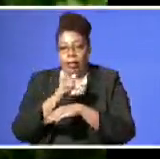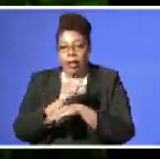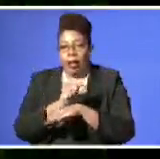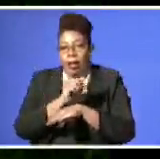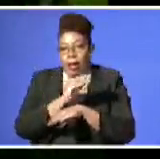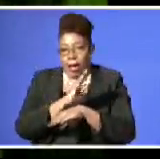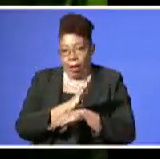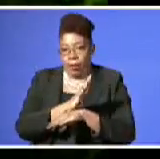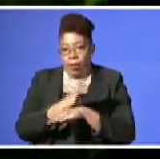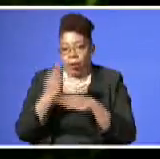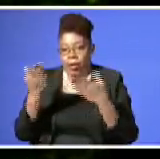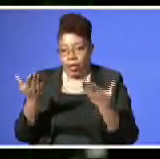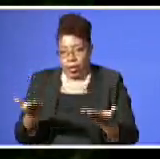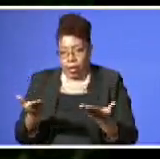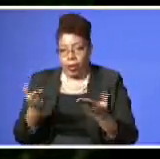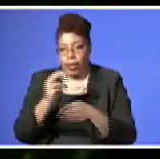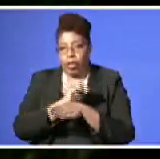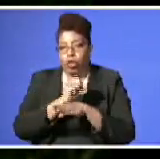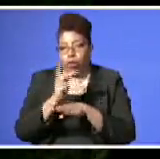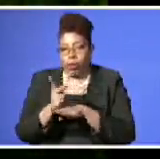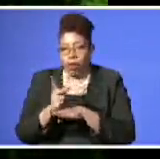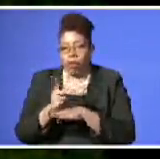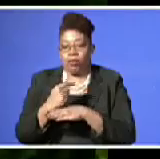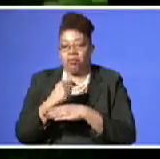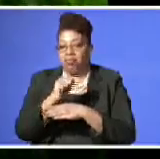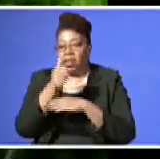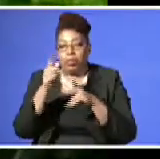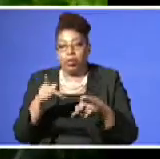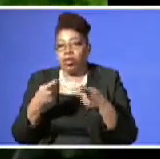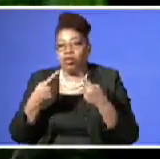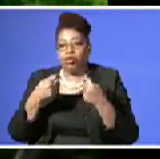the capital as well. Anyone wishing to try out his